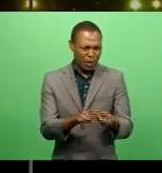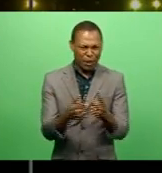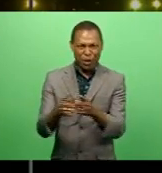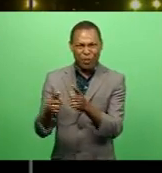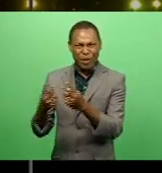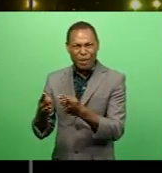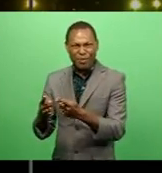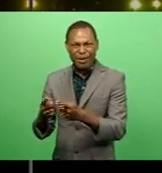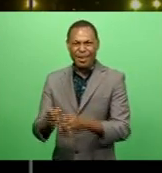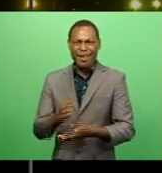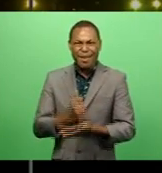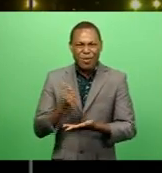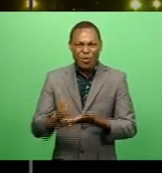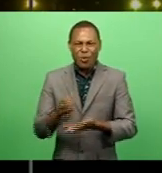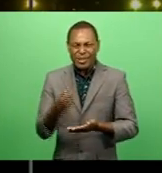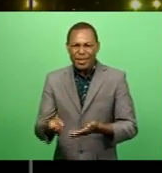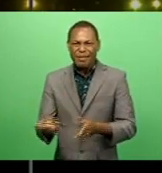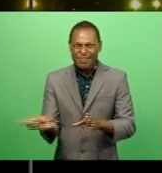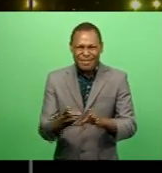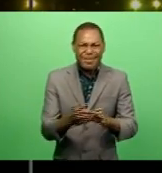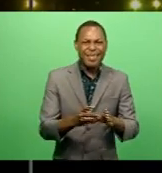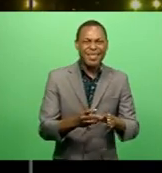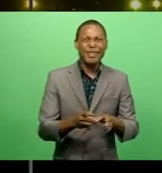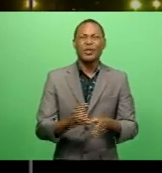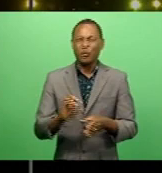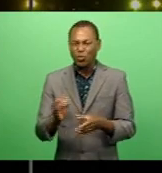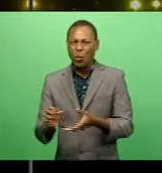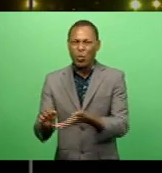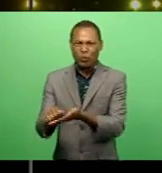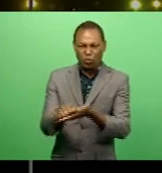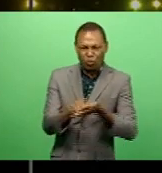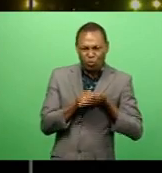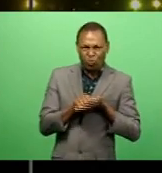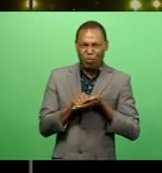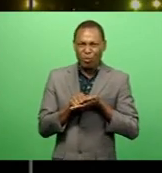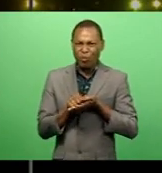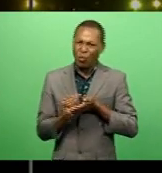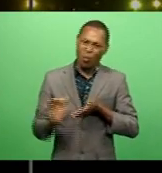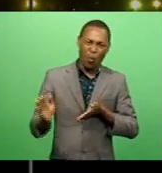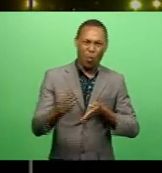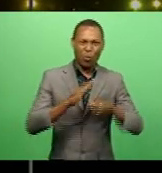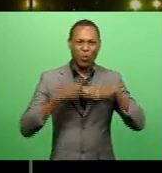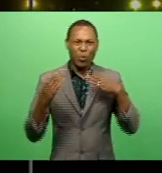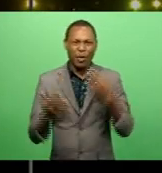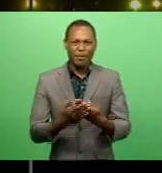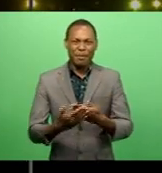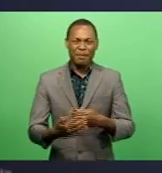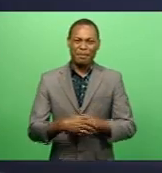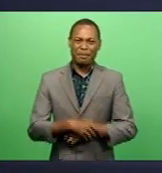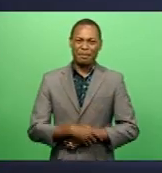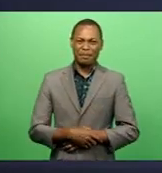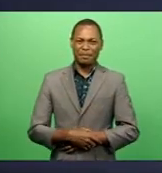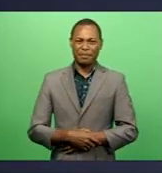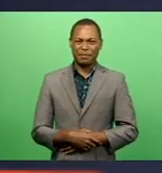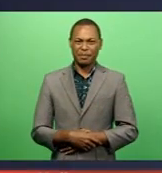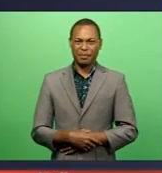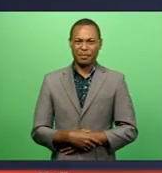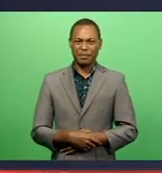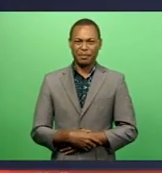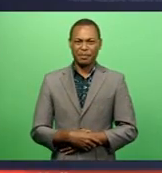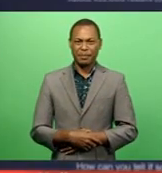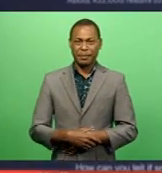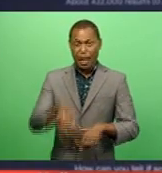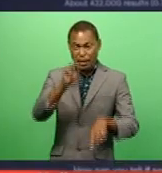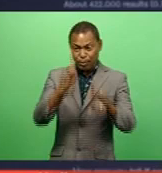data, the plan is to digitize and store all statistics together. Felipe Naikaso has the details. Statistics on